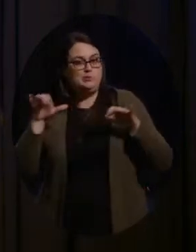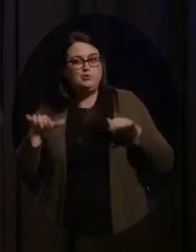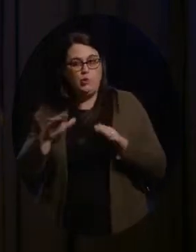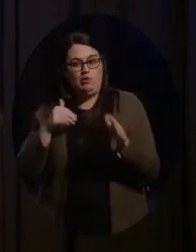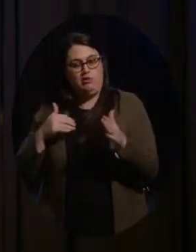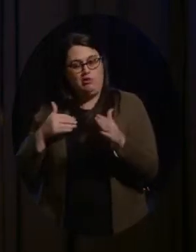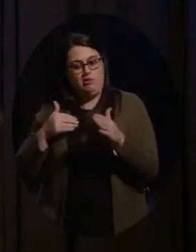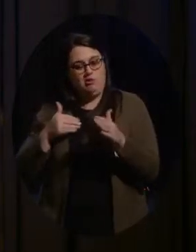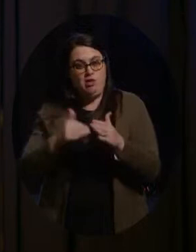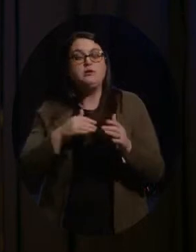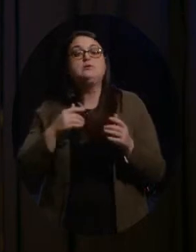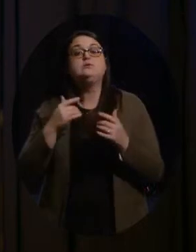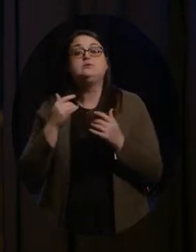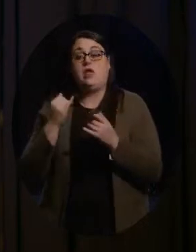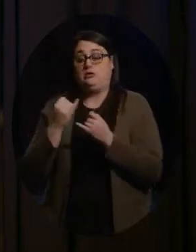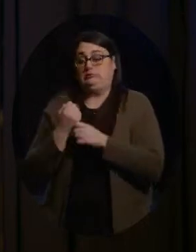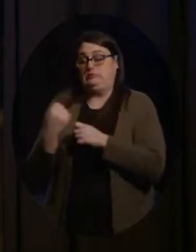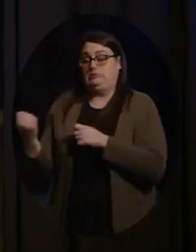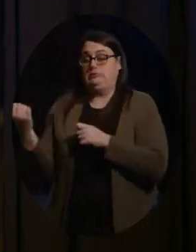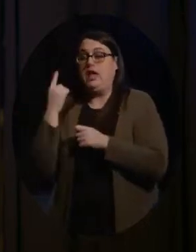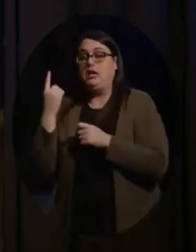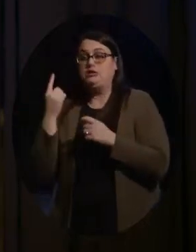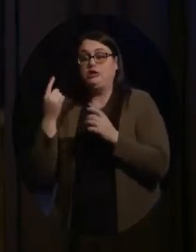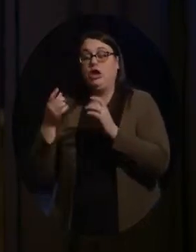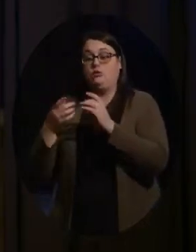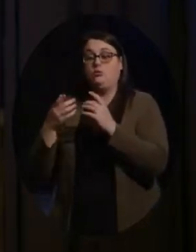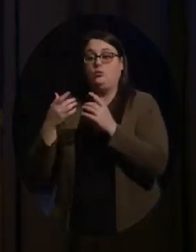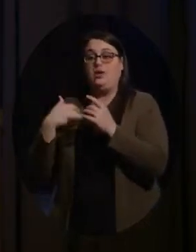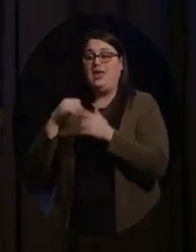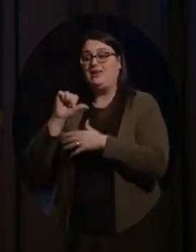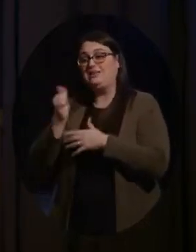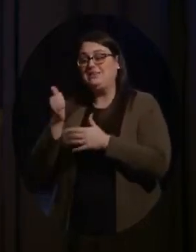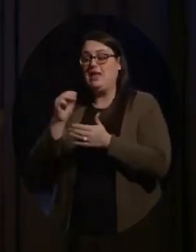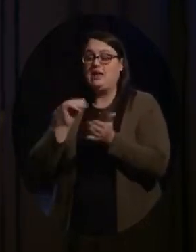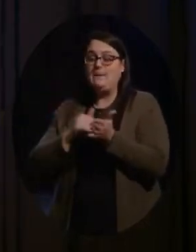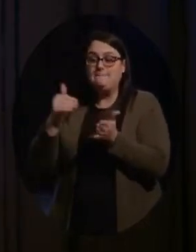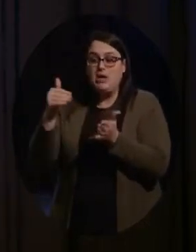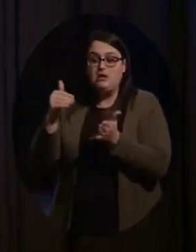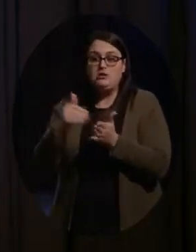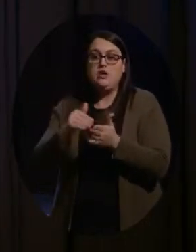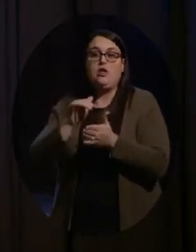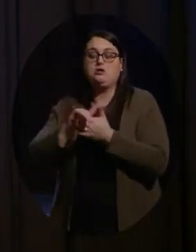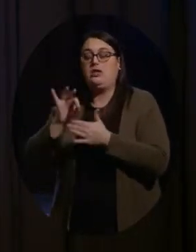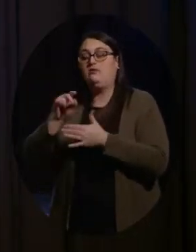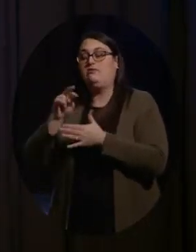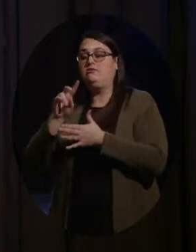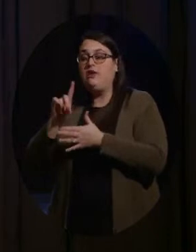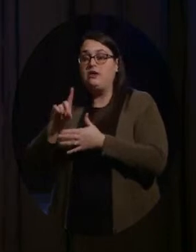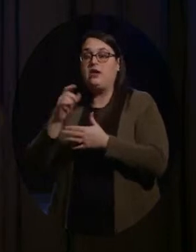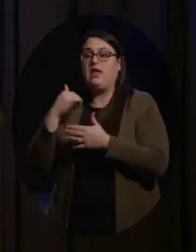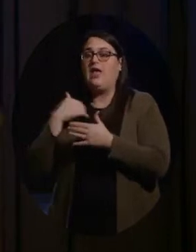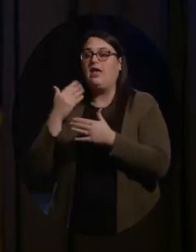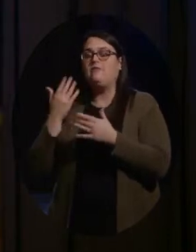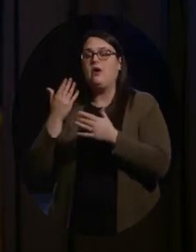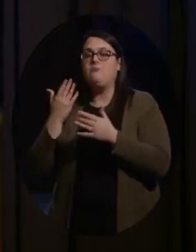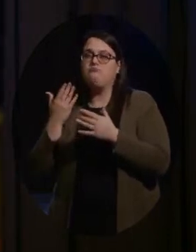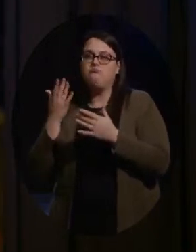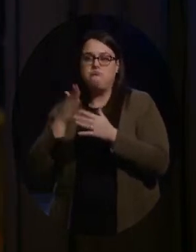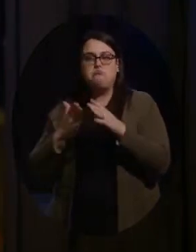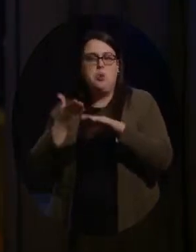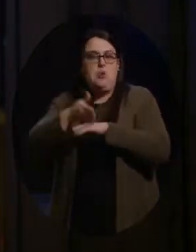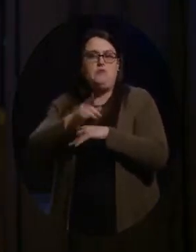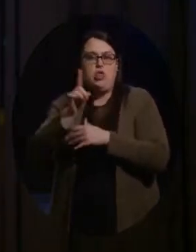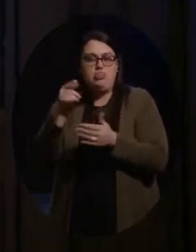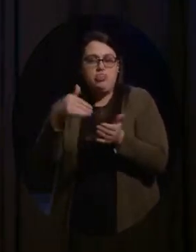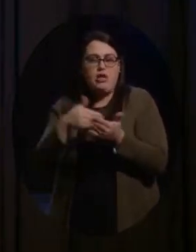commitment. Last year, we released $10 million in ARPA funding, resulting in over 1,000 new affordable housing